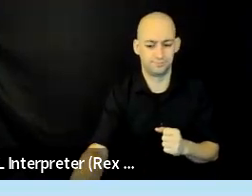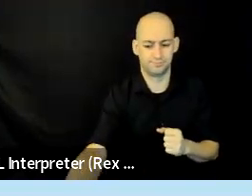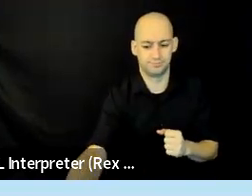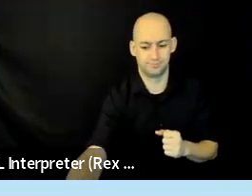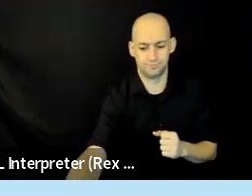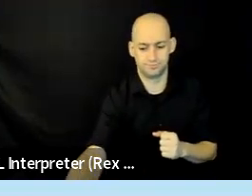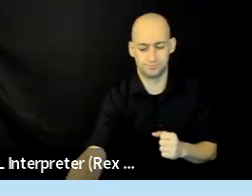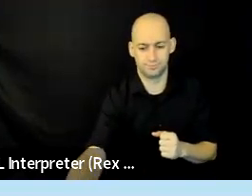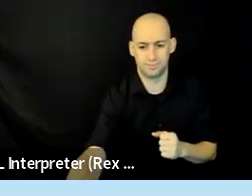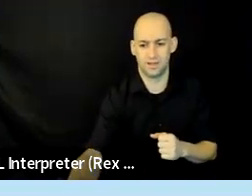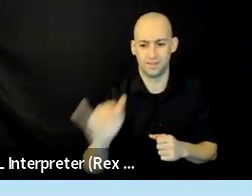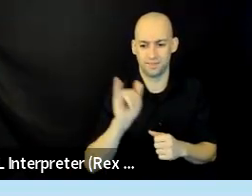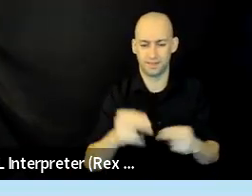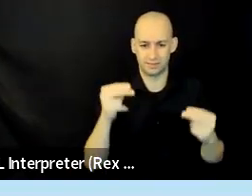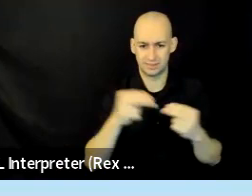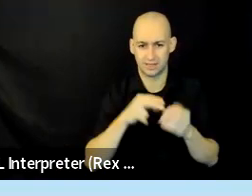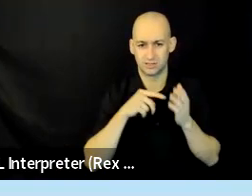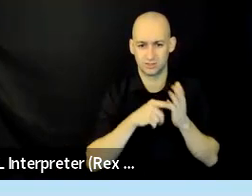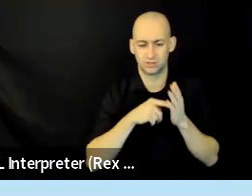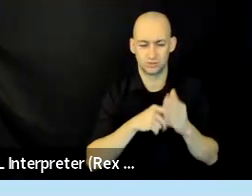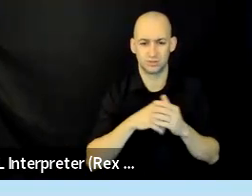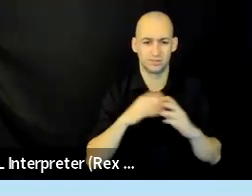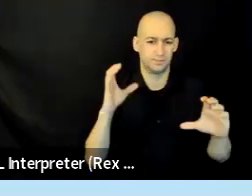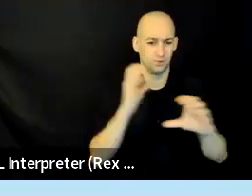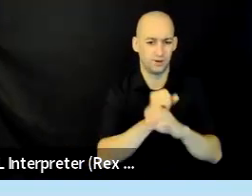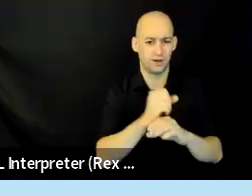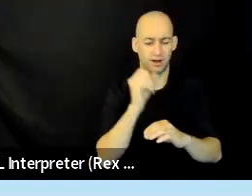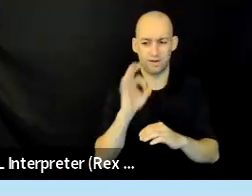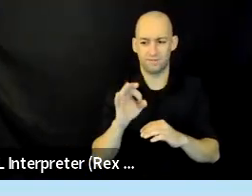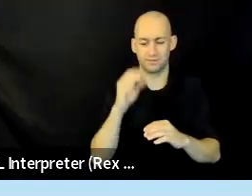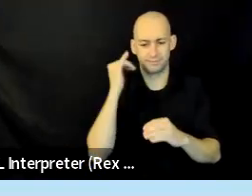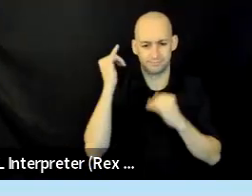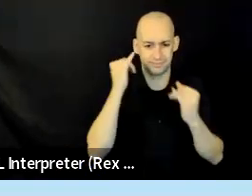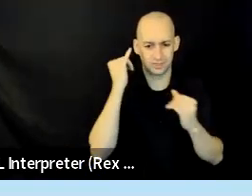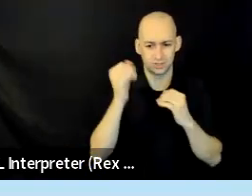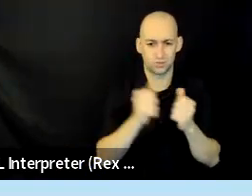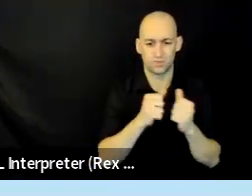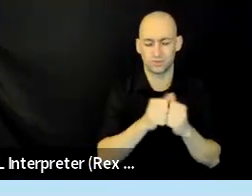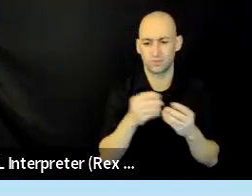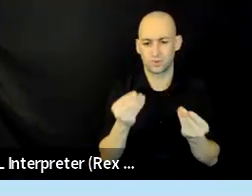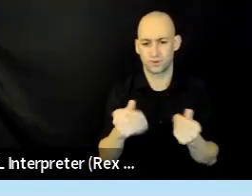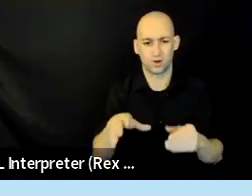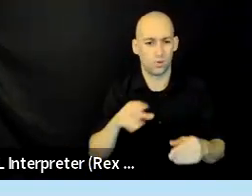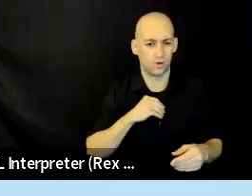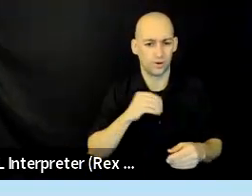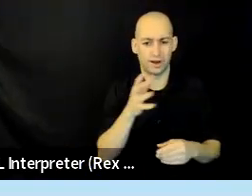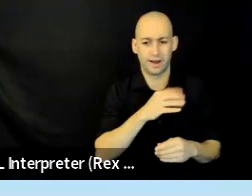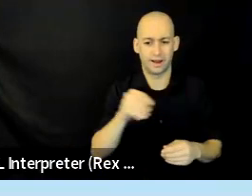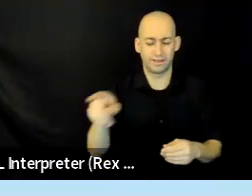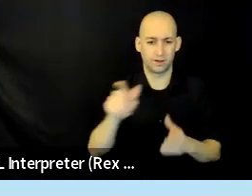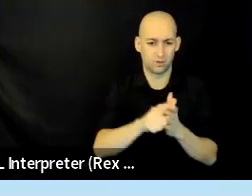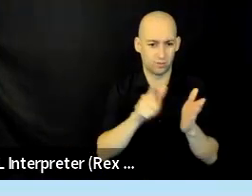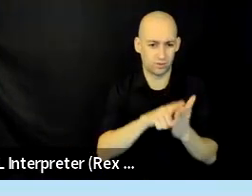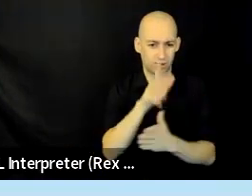This slide shows a summary of department's communication with the property owner and/or his attorney and